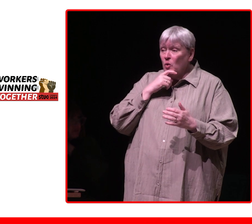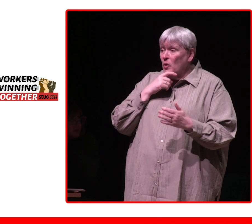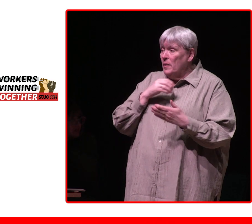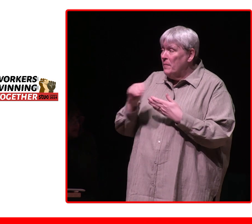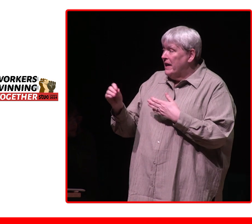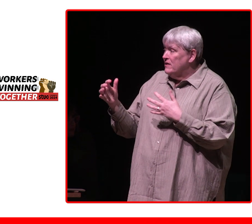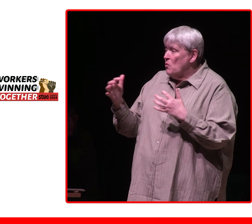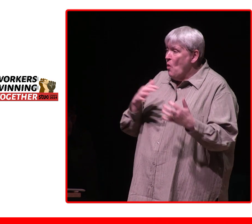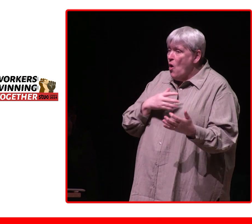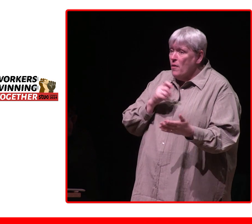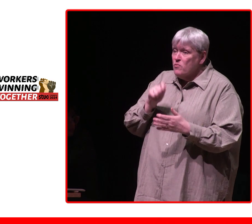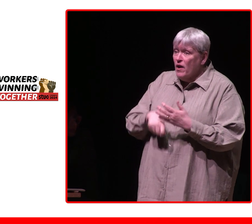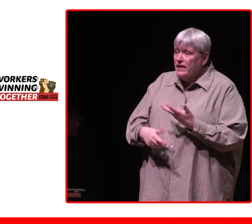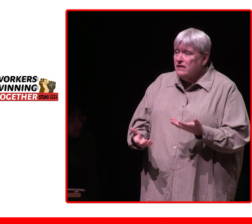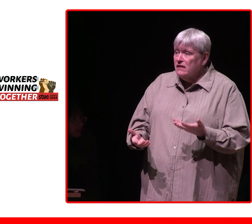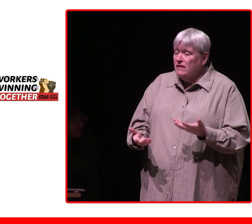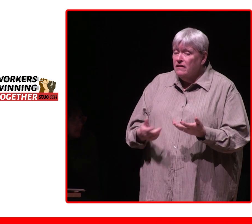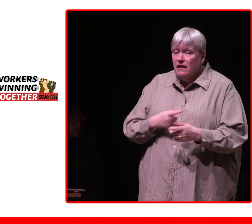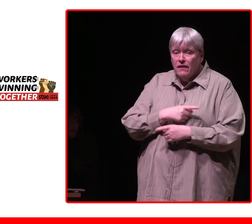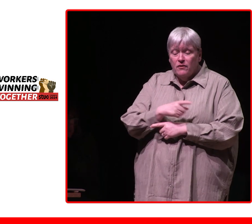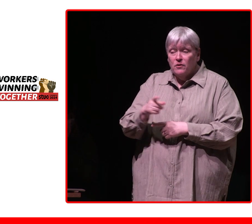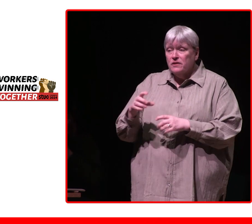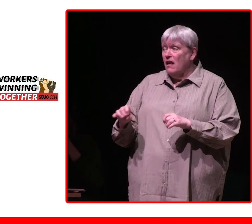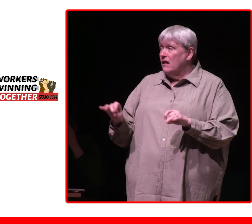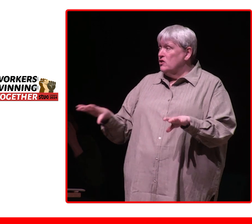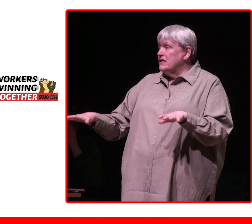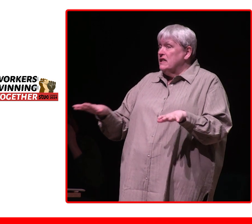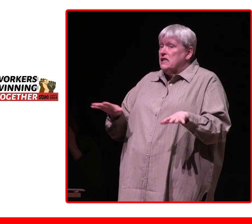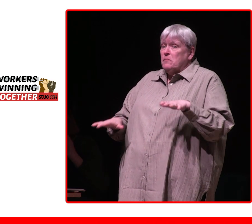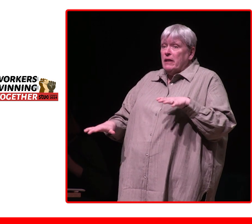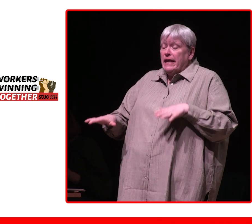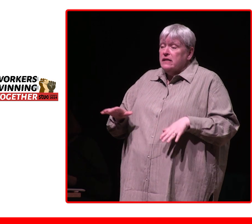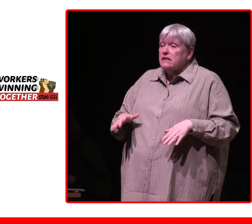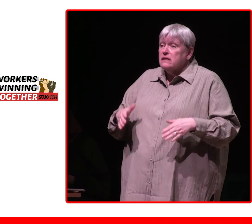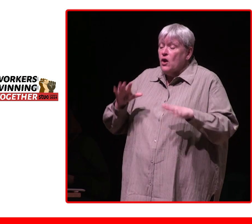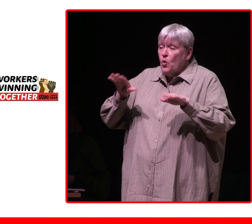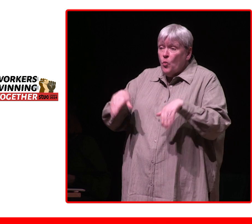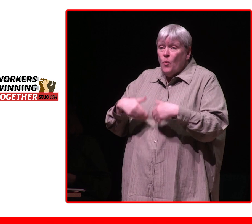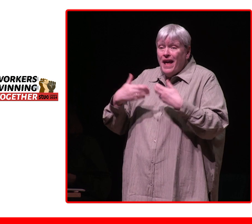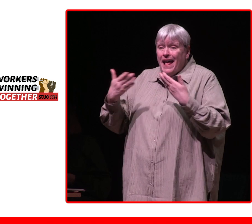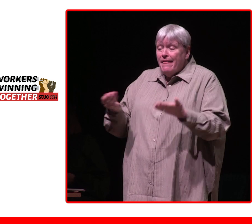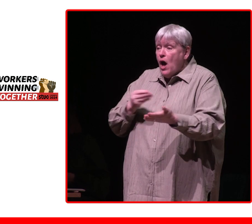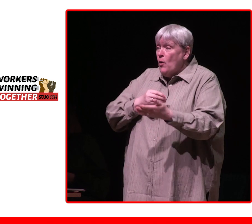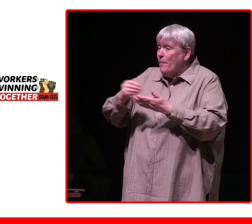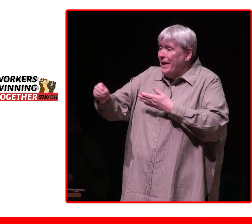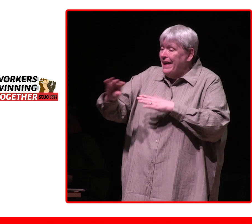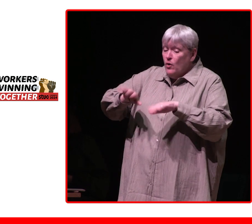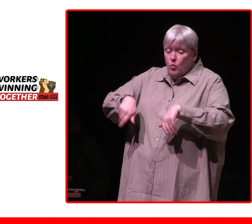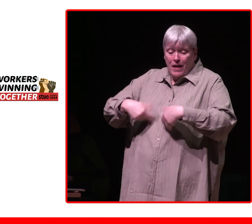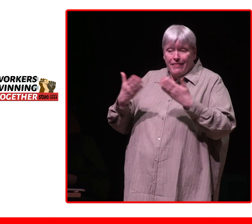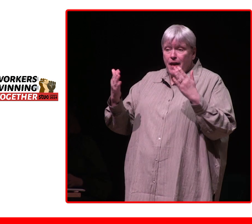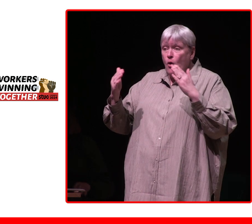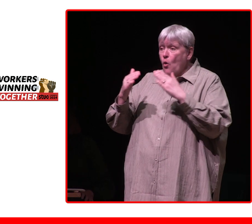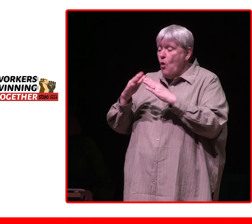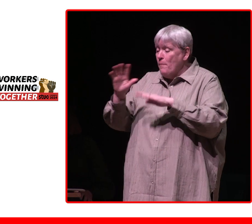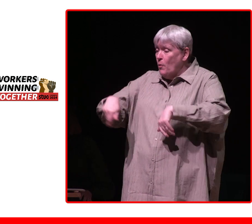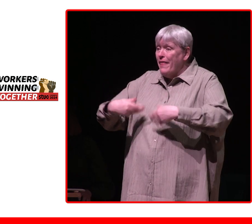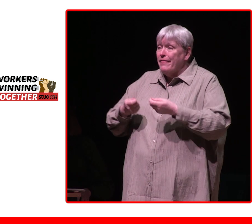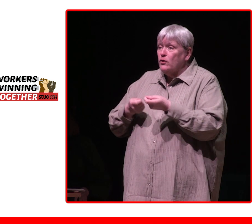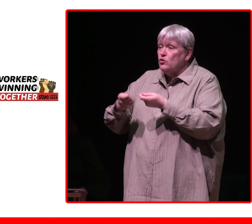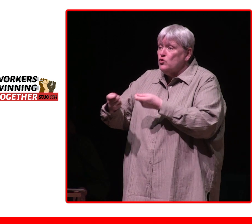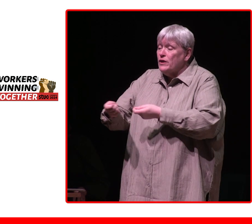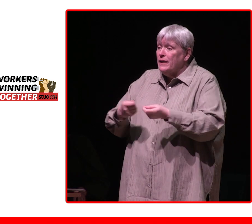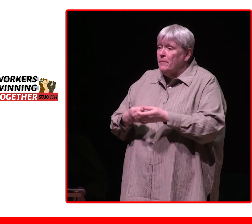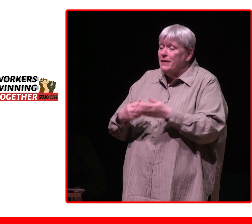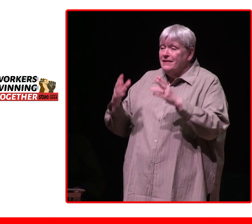war? Those who are displaced, those who are without pay, without homes, without treatment, left